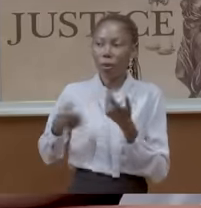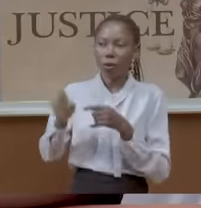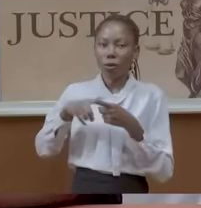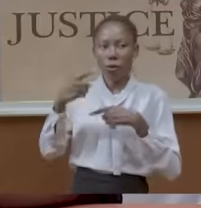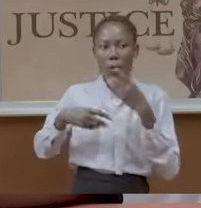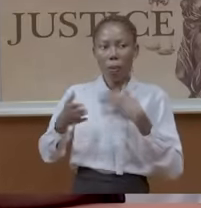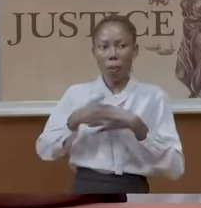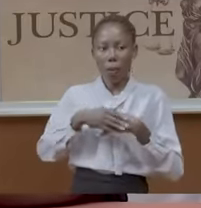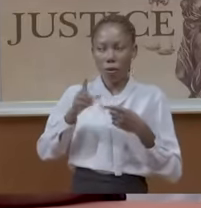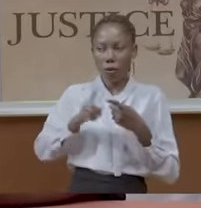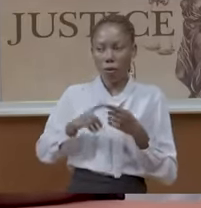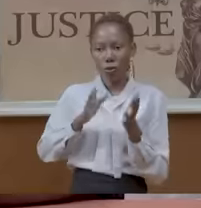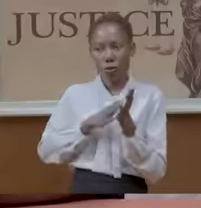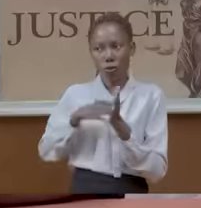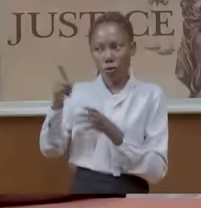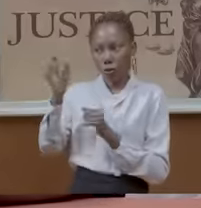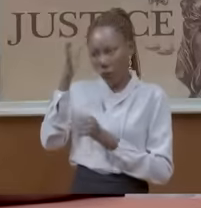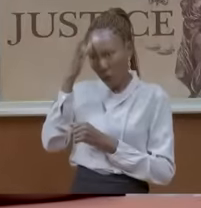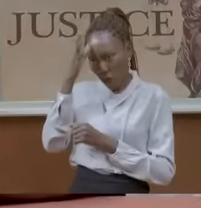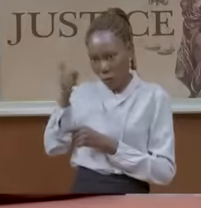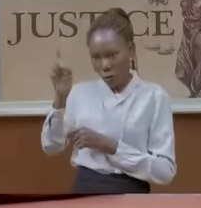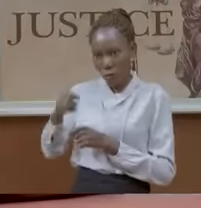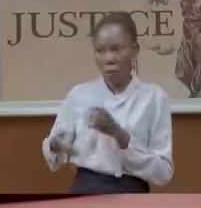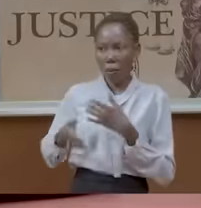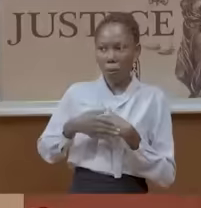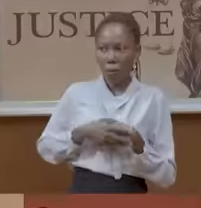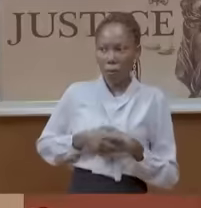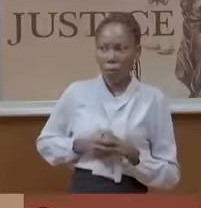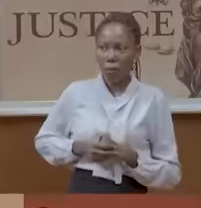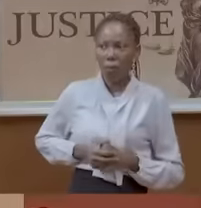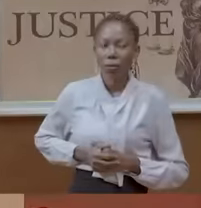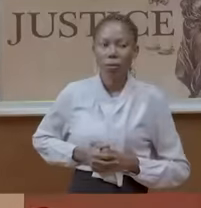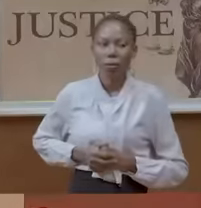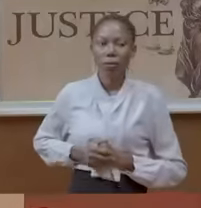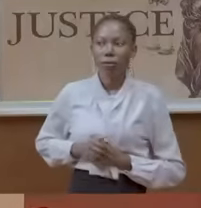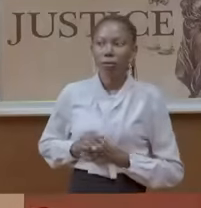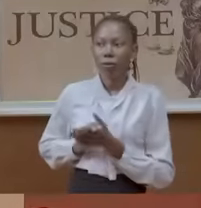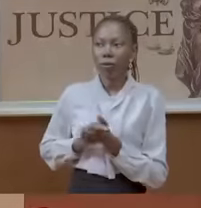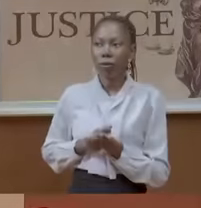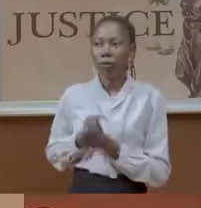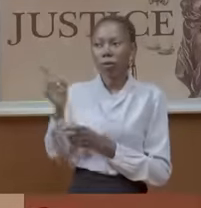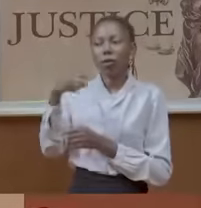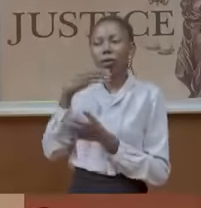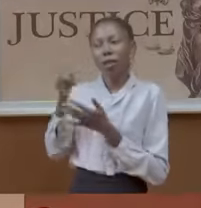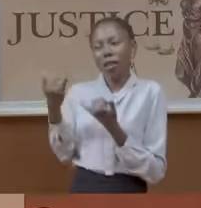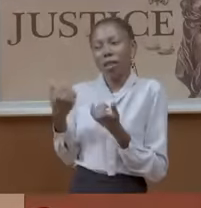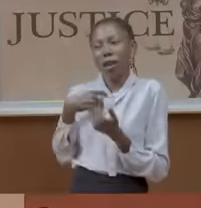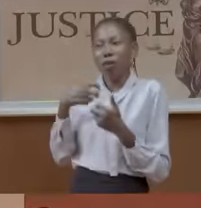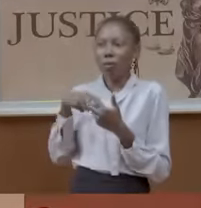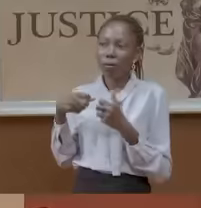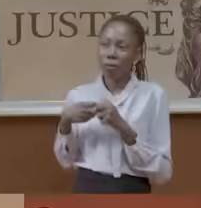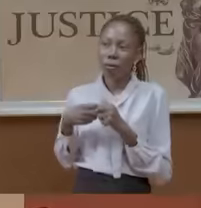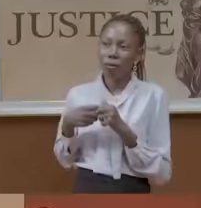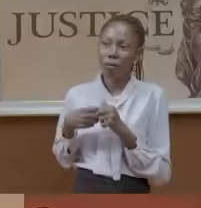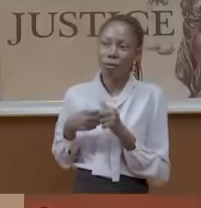school. They are their father. You have to step up to that now. Yeah, that's the problem. That's the challenge. I will even ask the court to help me because